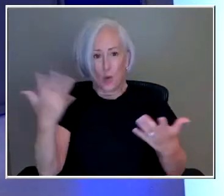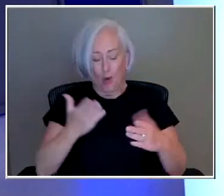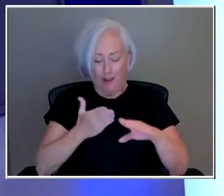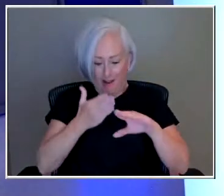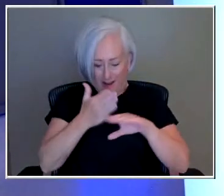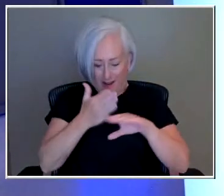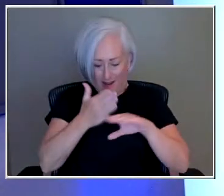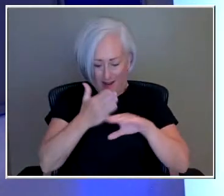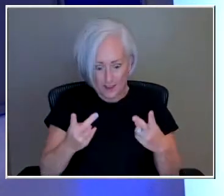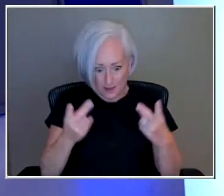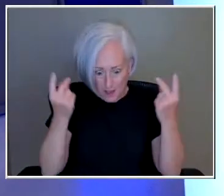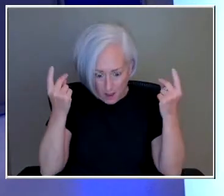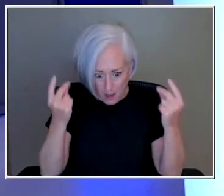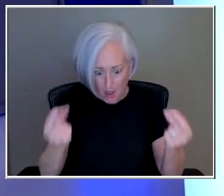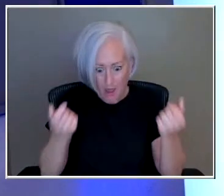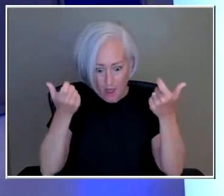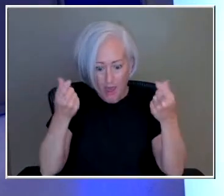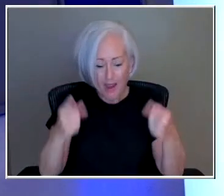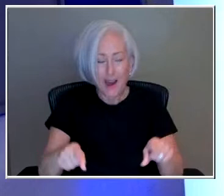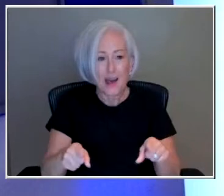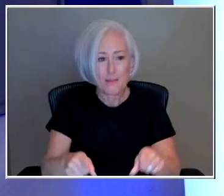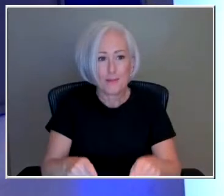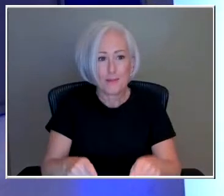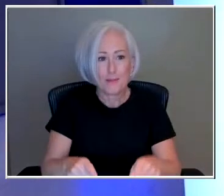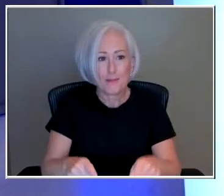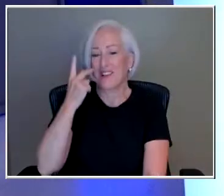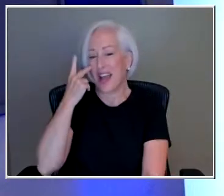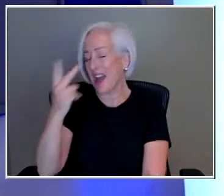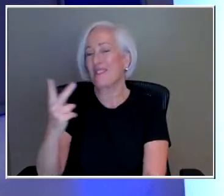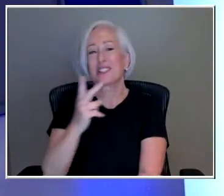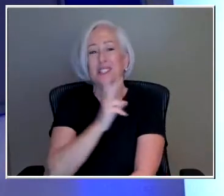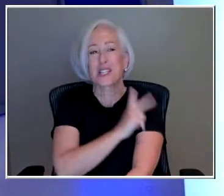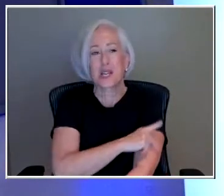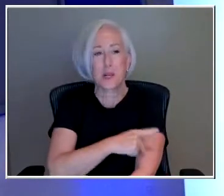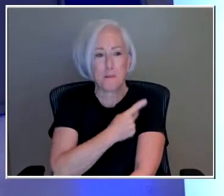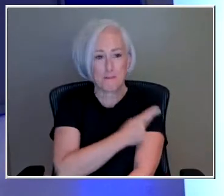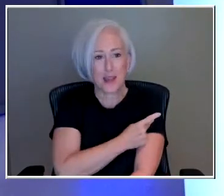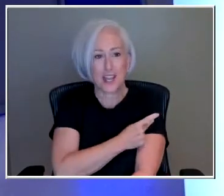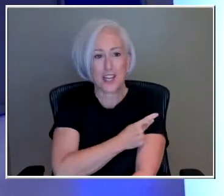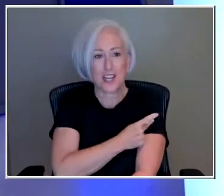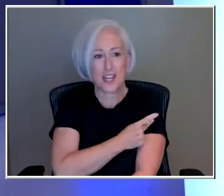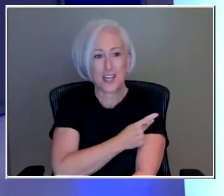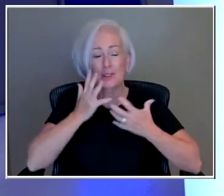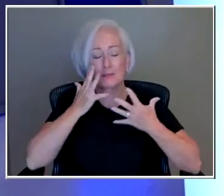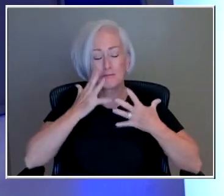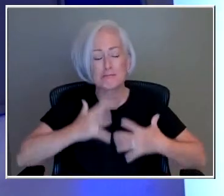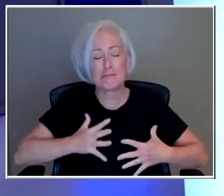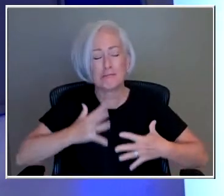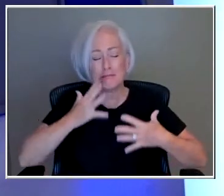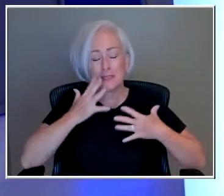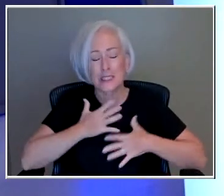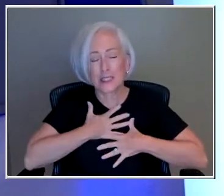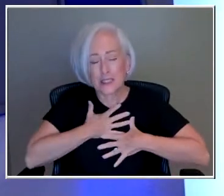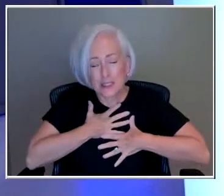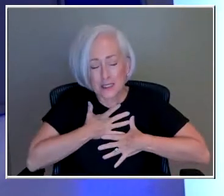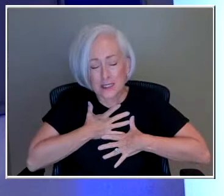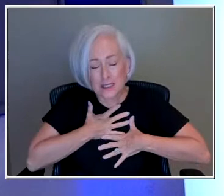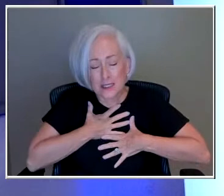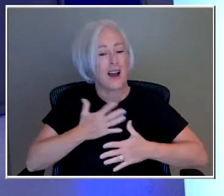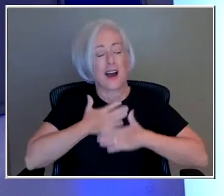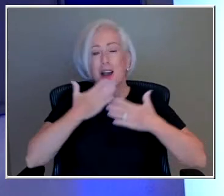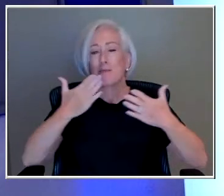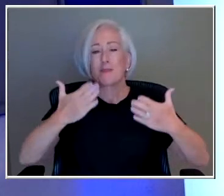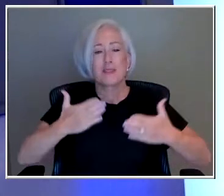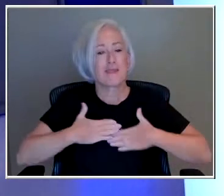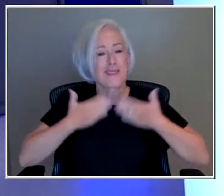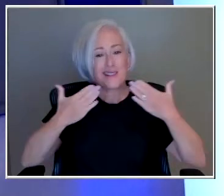motion? I have seen patients get very emotional often. And when they're finally